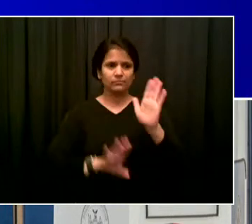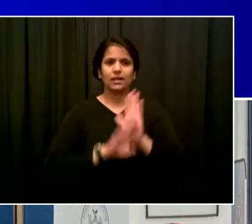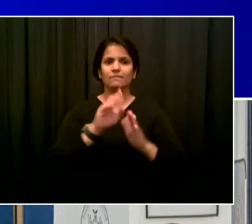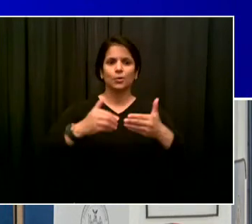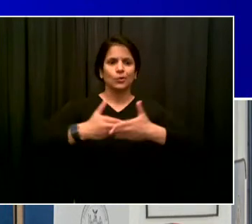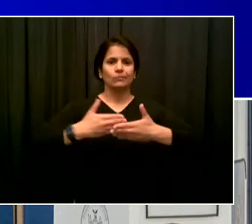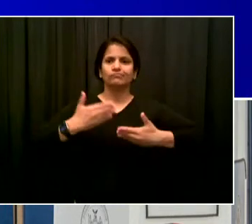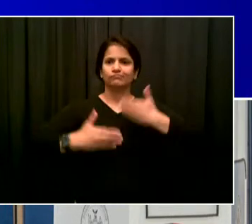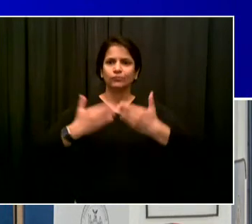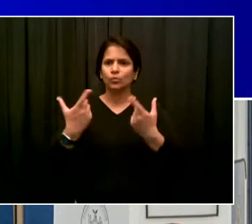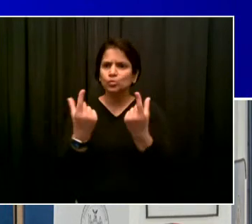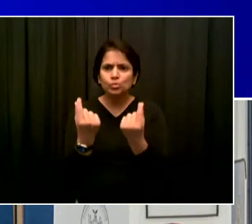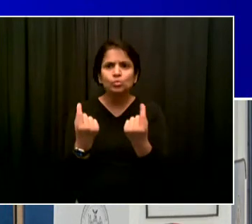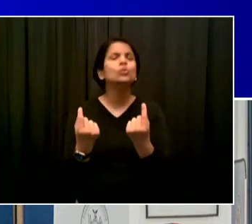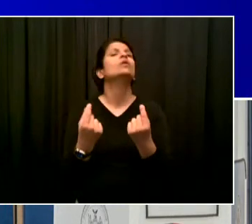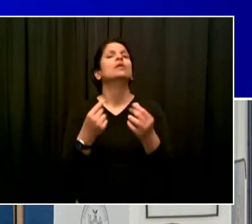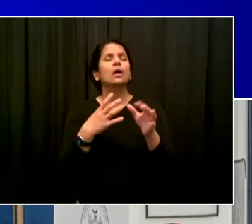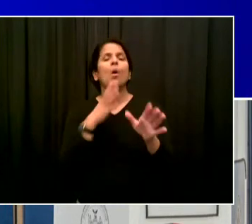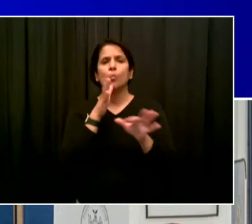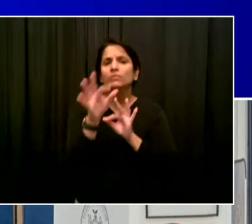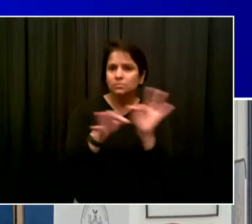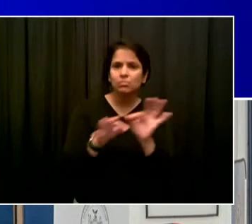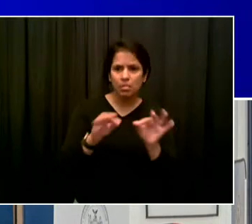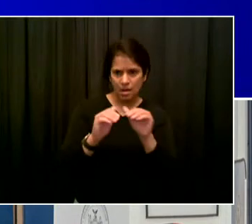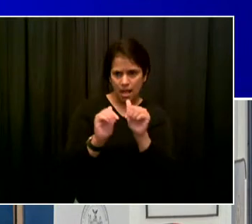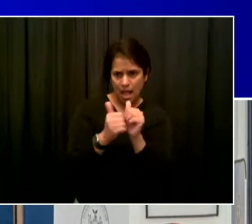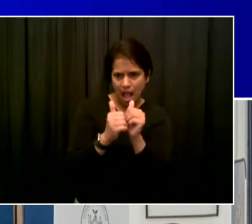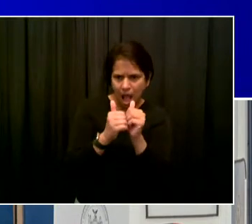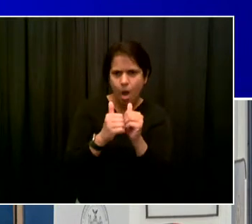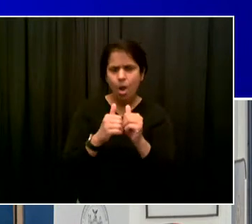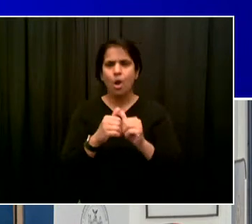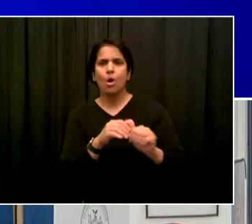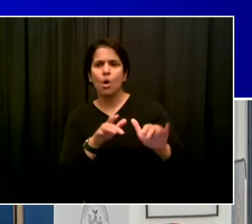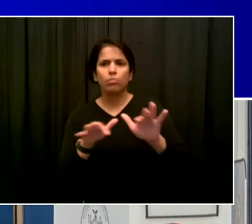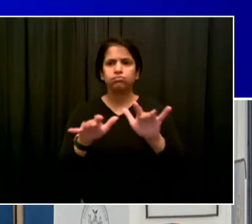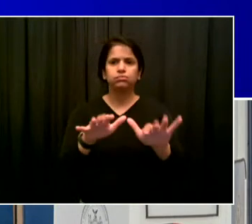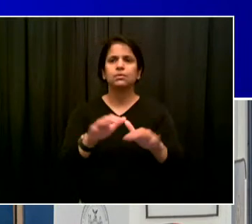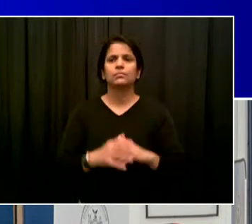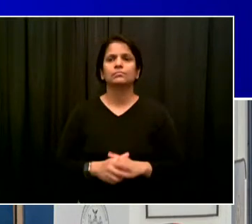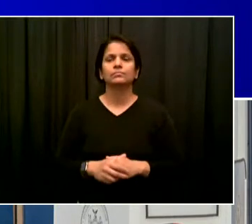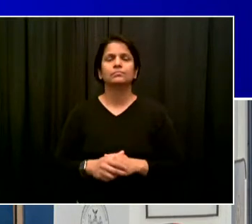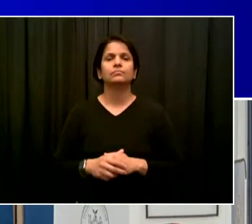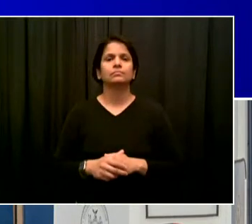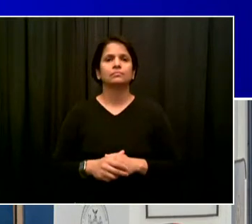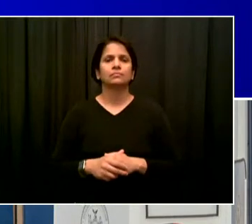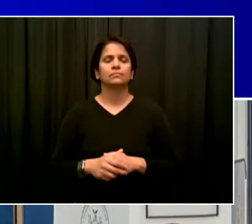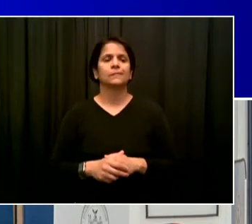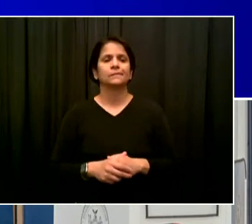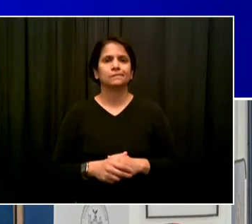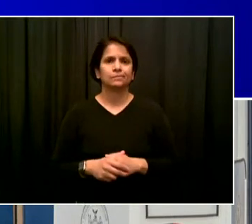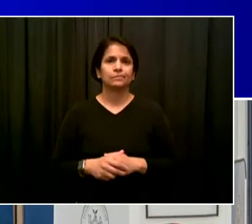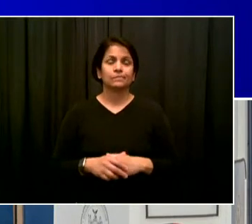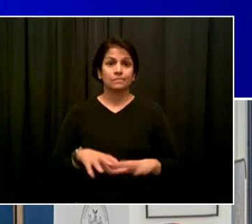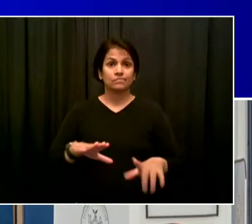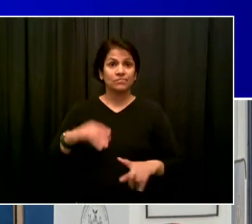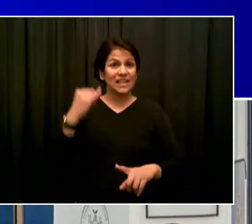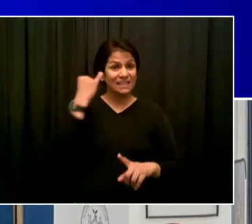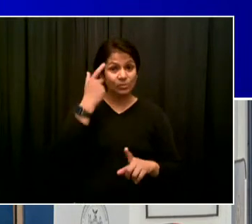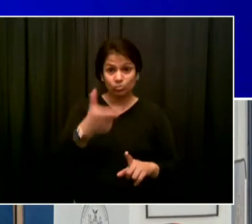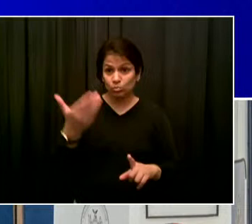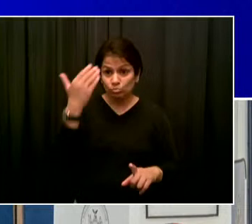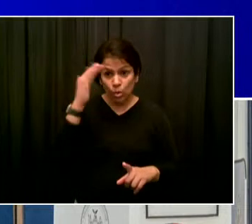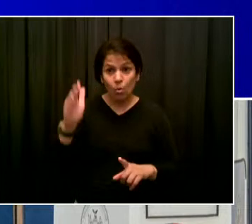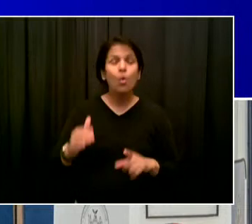the approach or hasn't been educated in it, anyone who doesn't rank multiple choices, literally their vote could be wasted, and that would be a